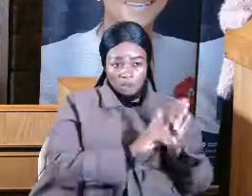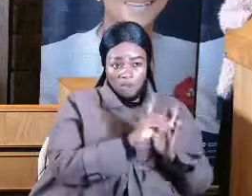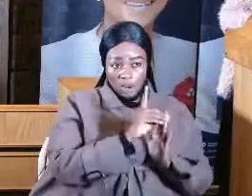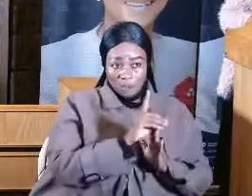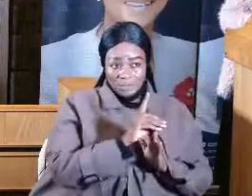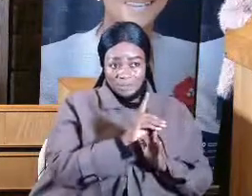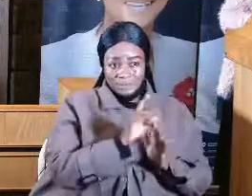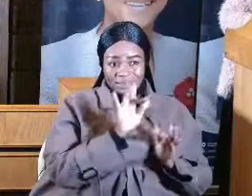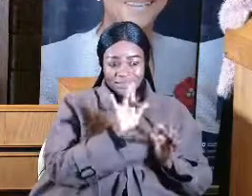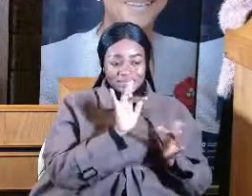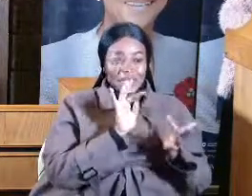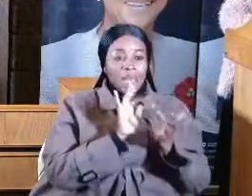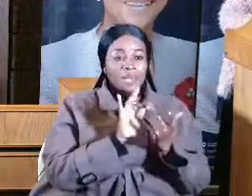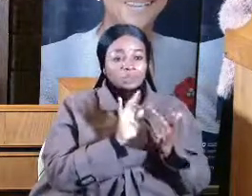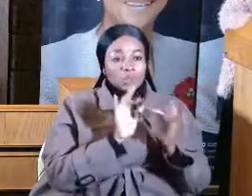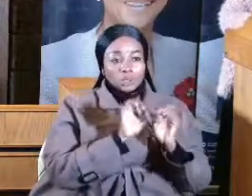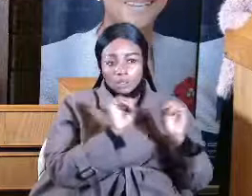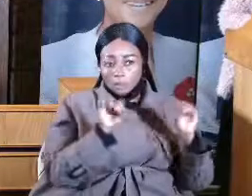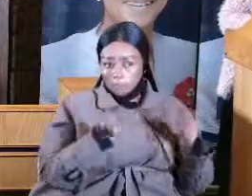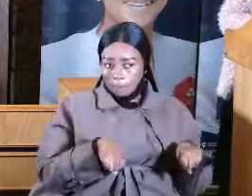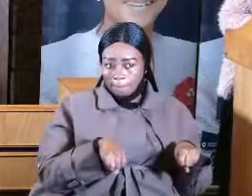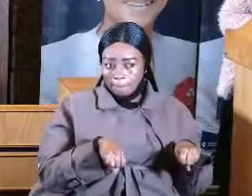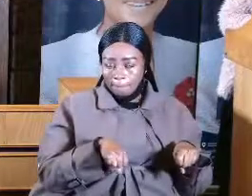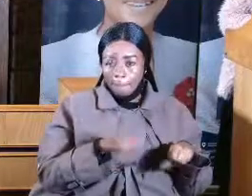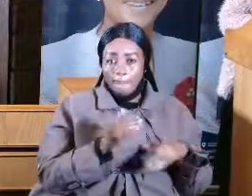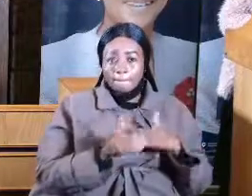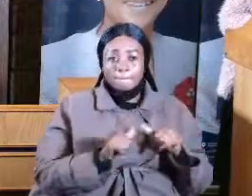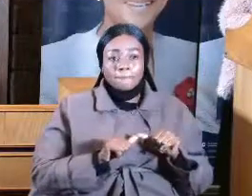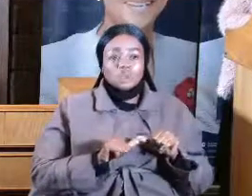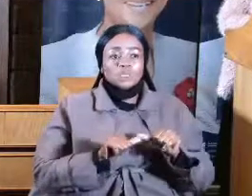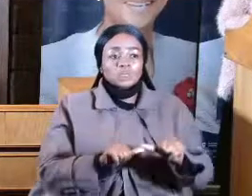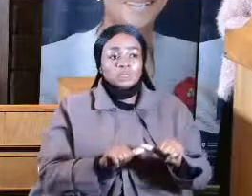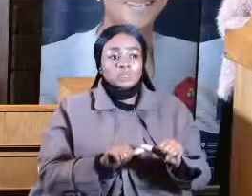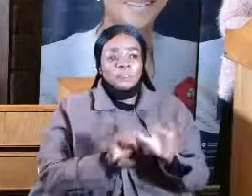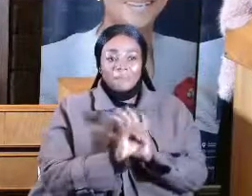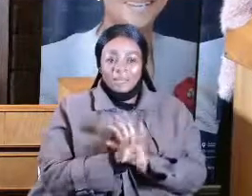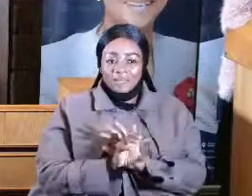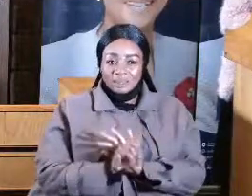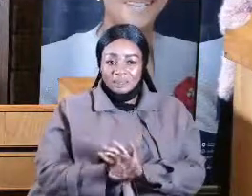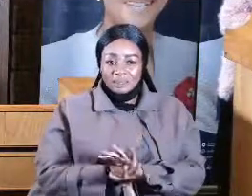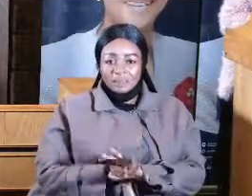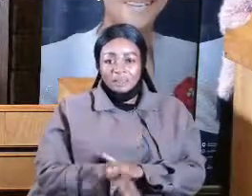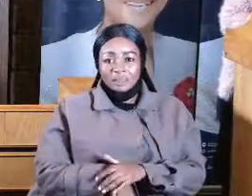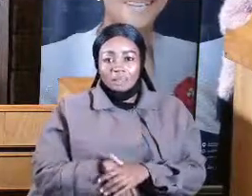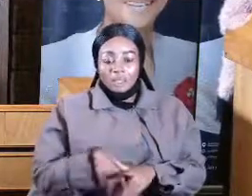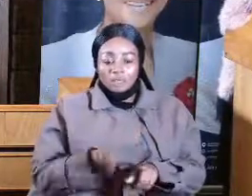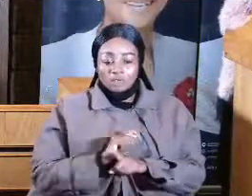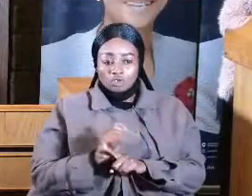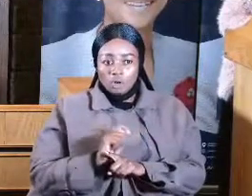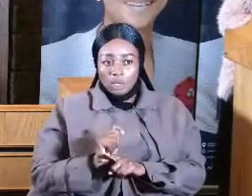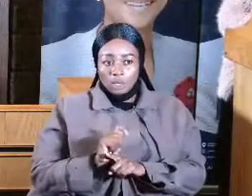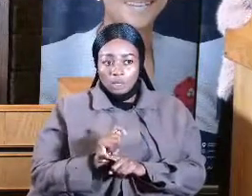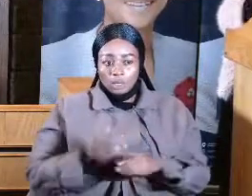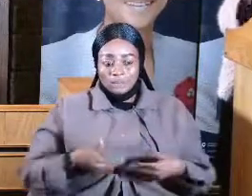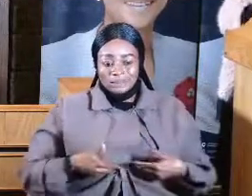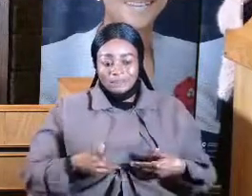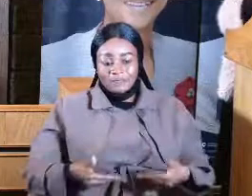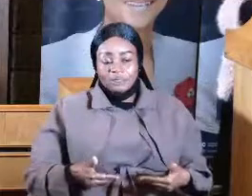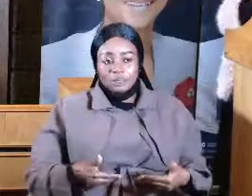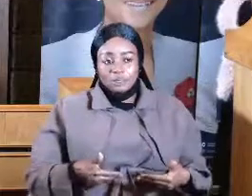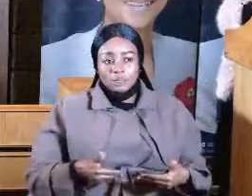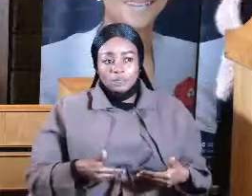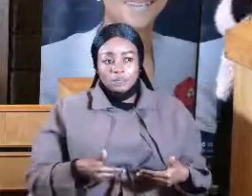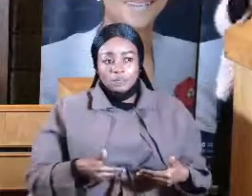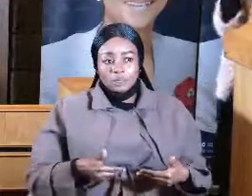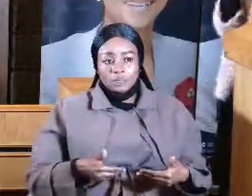innovation system of agro-production, processing, logistics, marketing, trading, and extension services located in